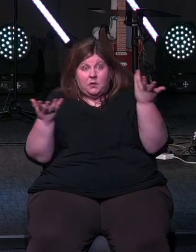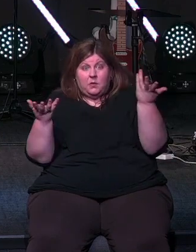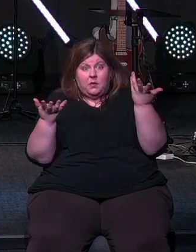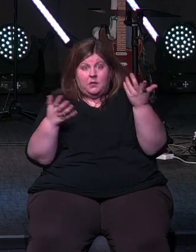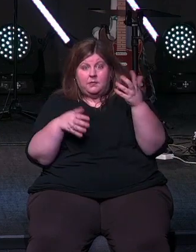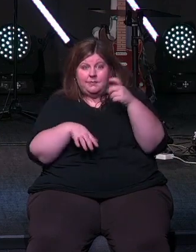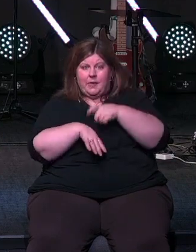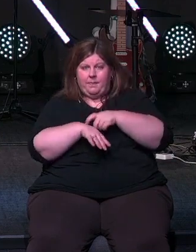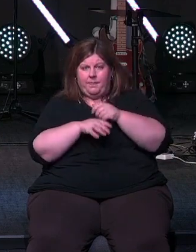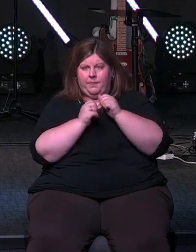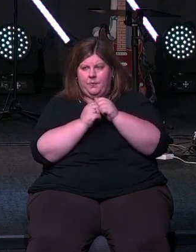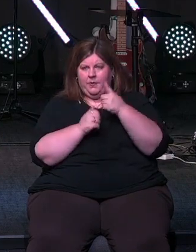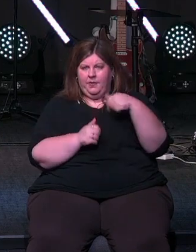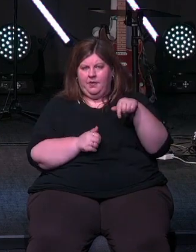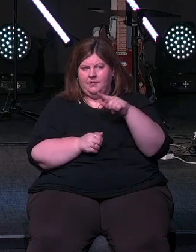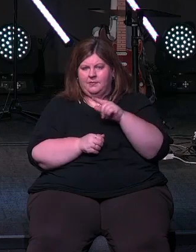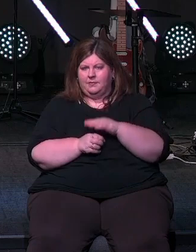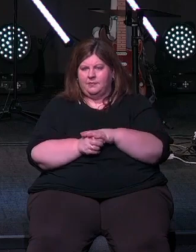time with us.